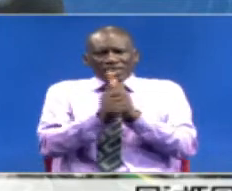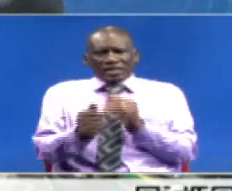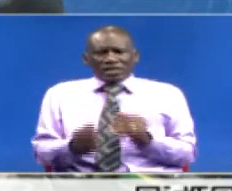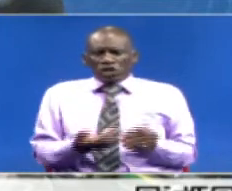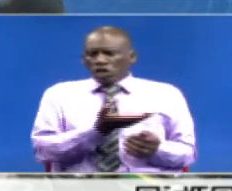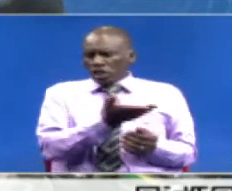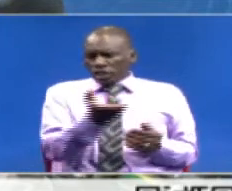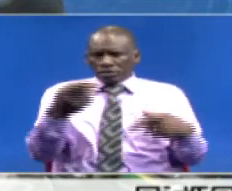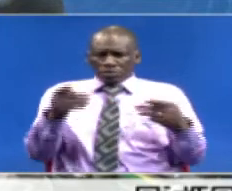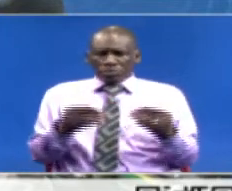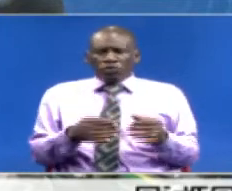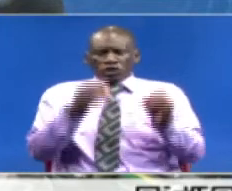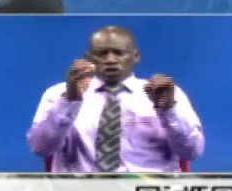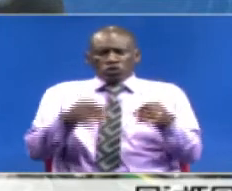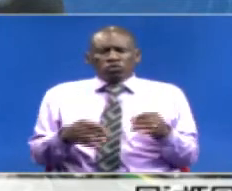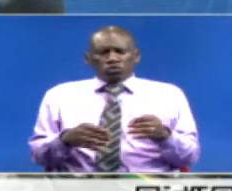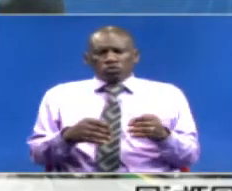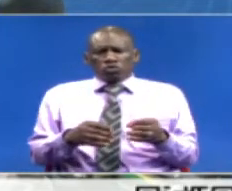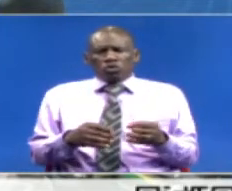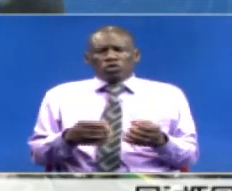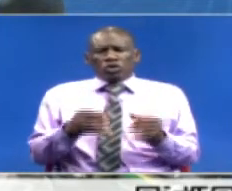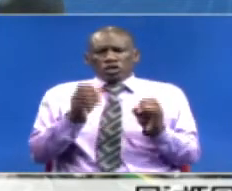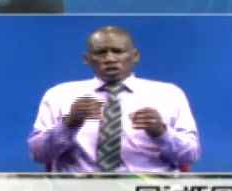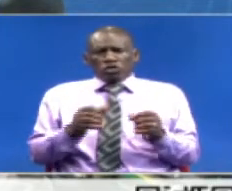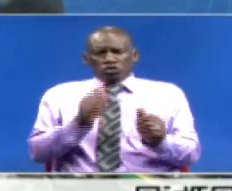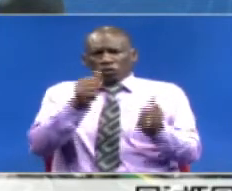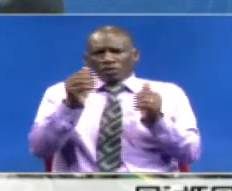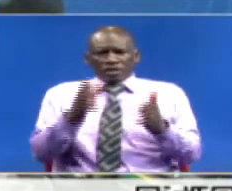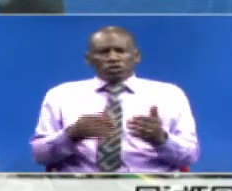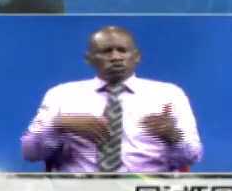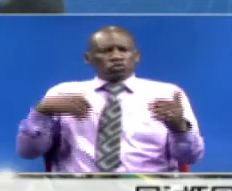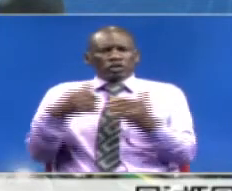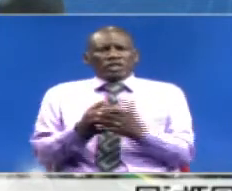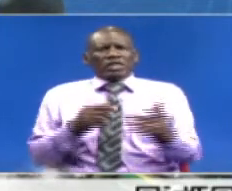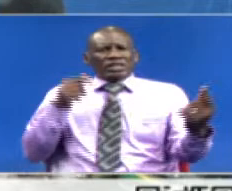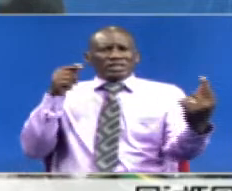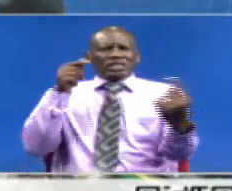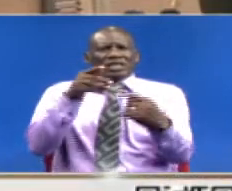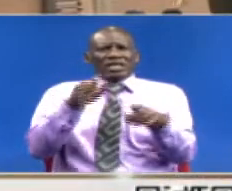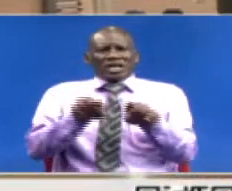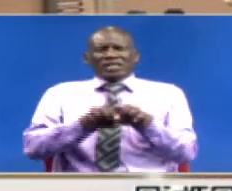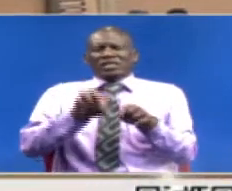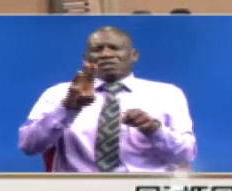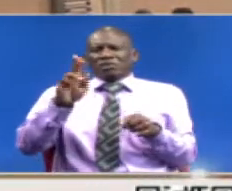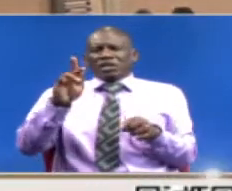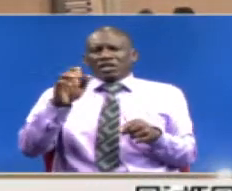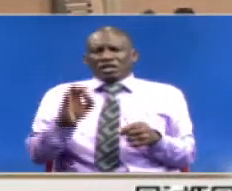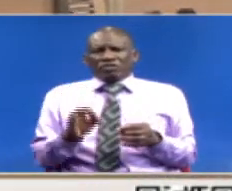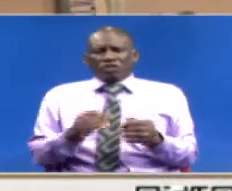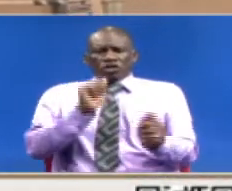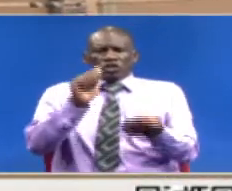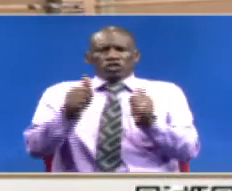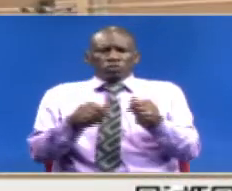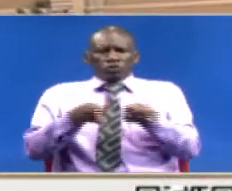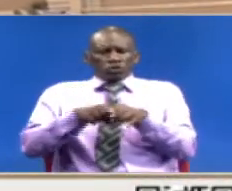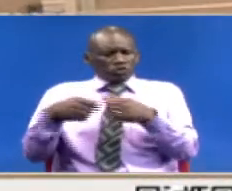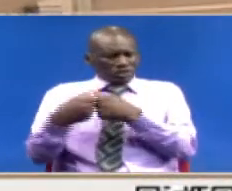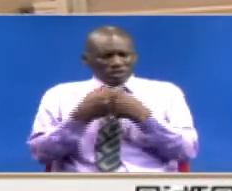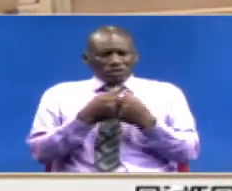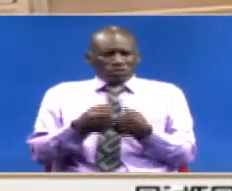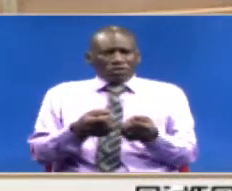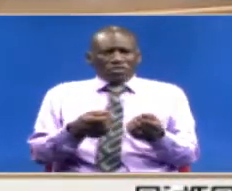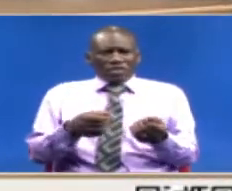ma upcoming wafike pale. So hiyo ndio target yetu kama WKF. The sport still struggles with facilities